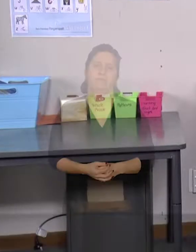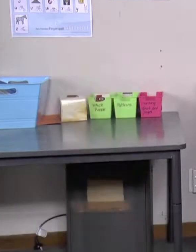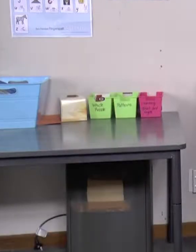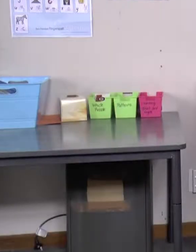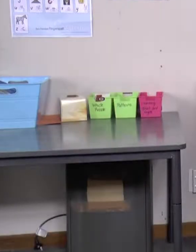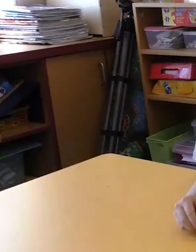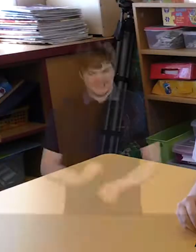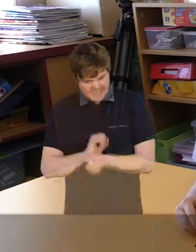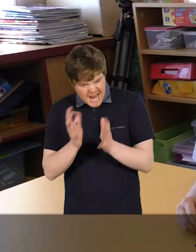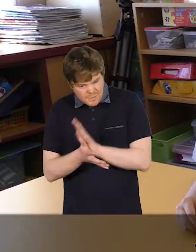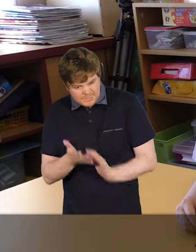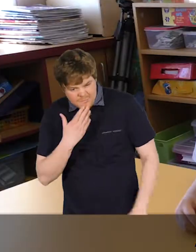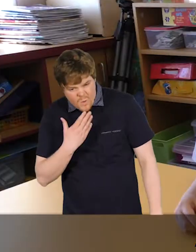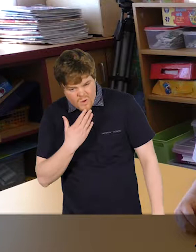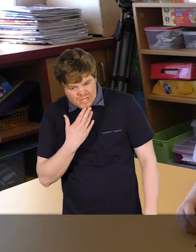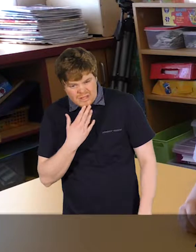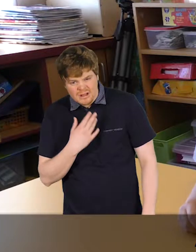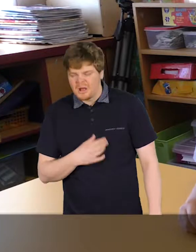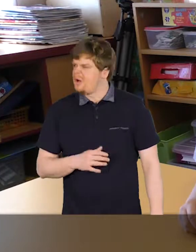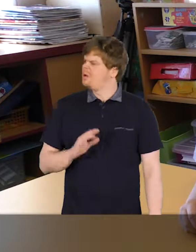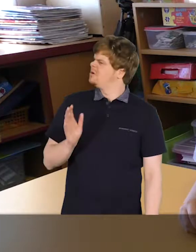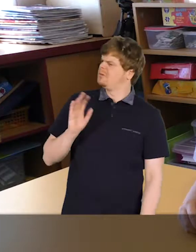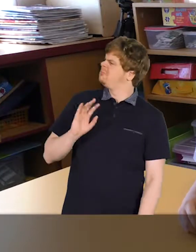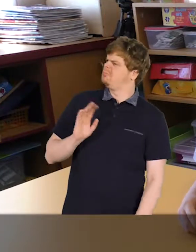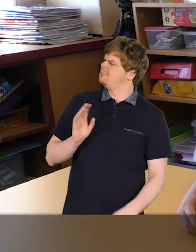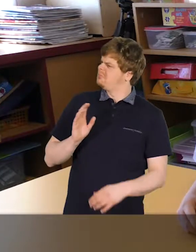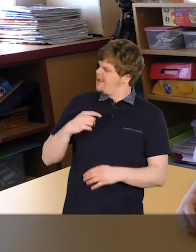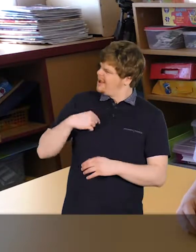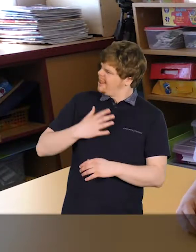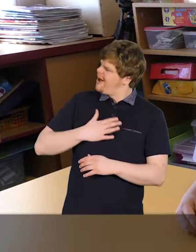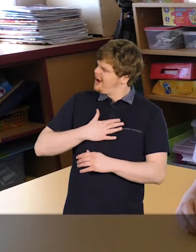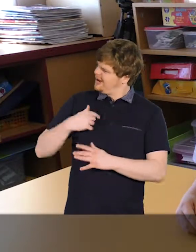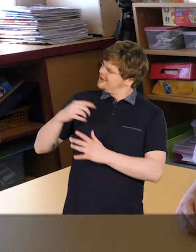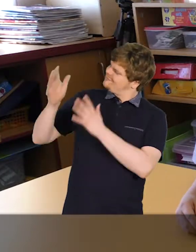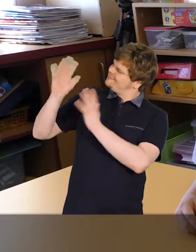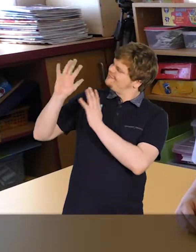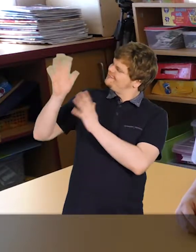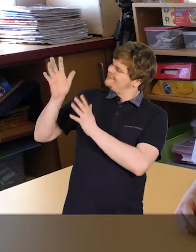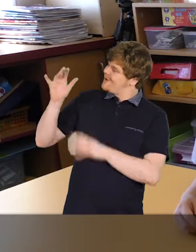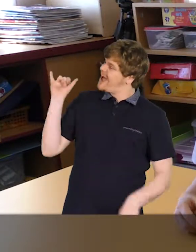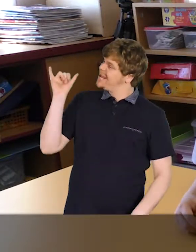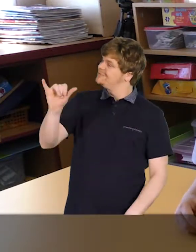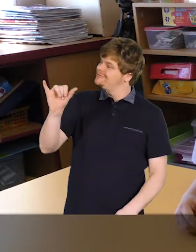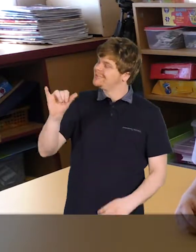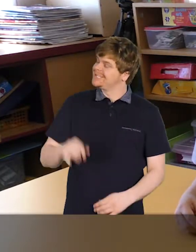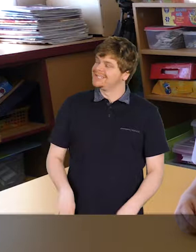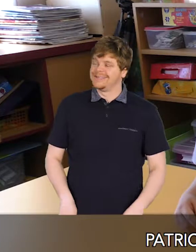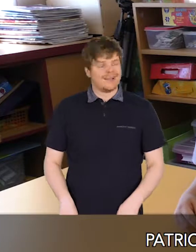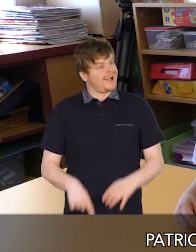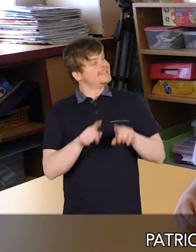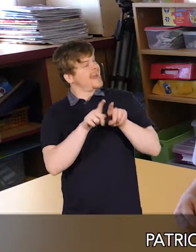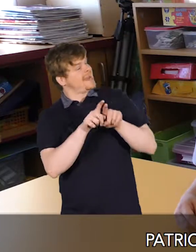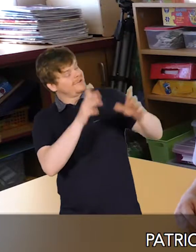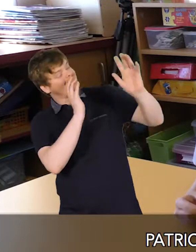it. Is signing boring? No, it's not nice. I like it because you talk to Andre with him.